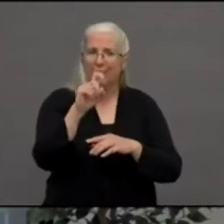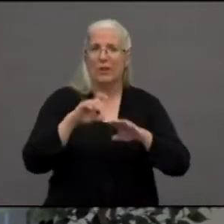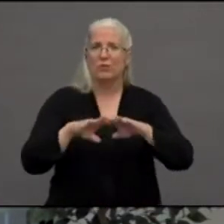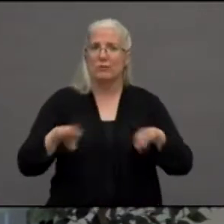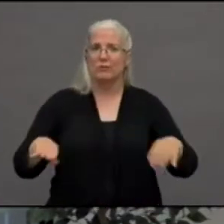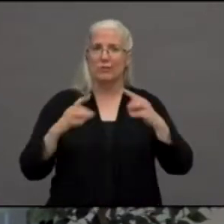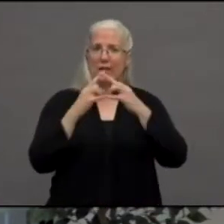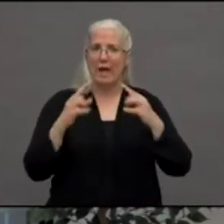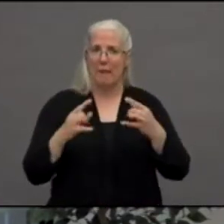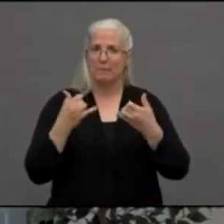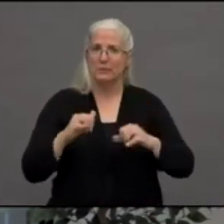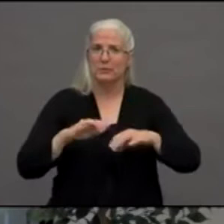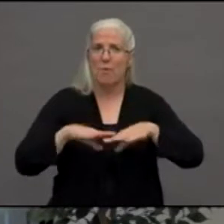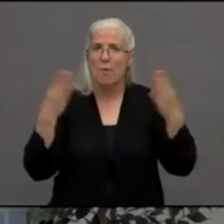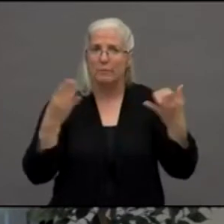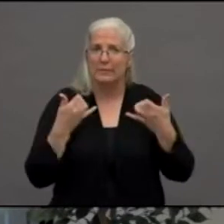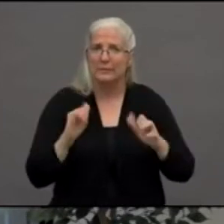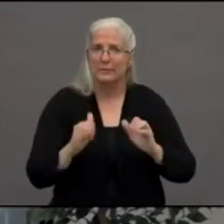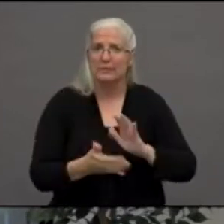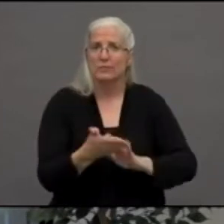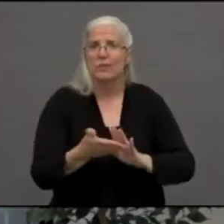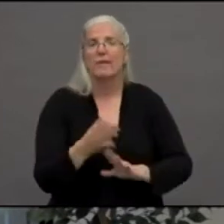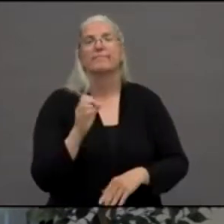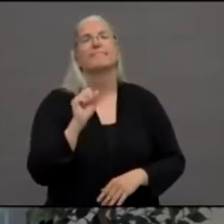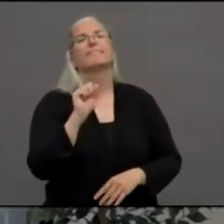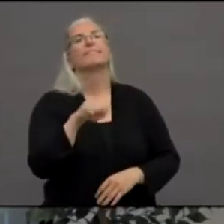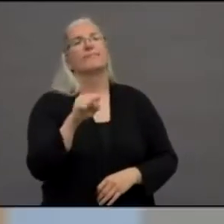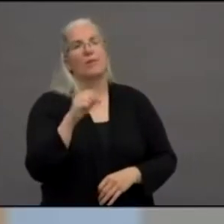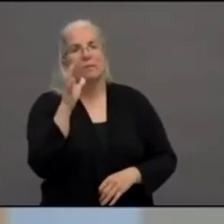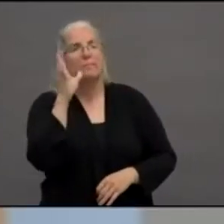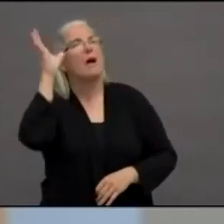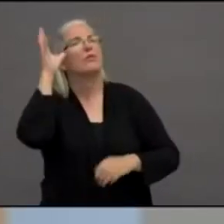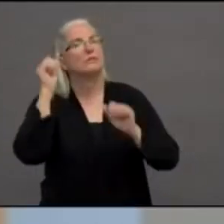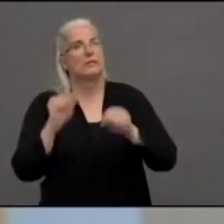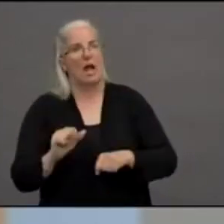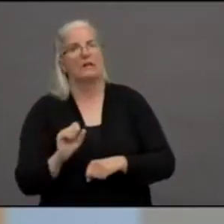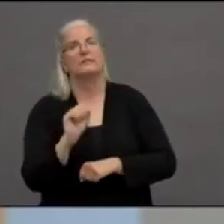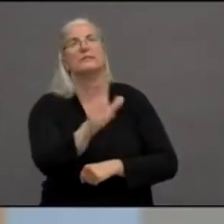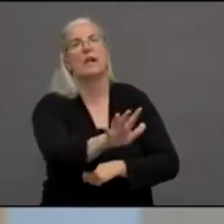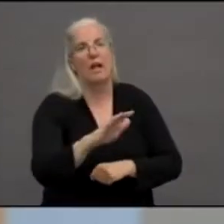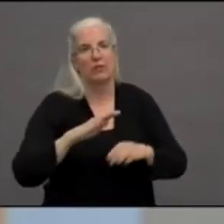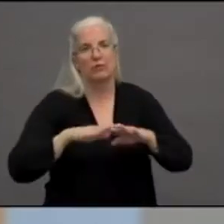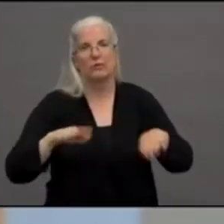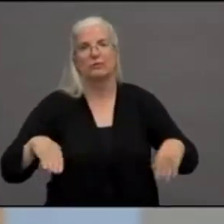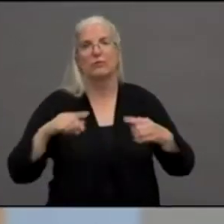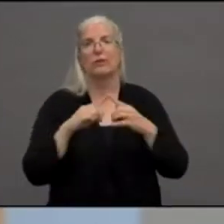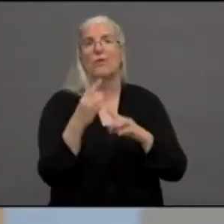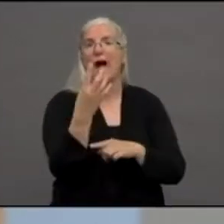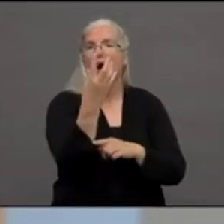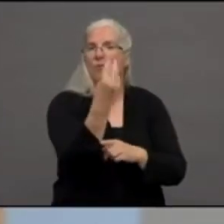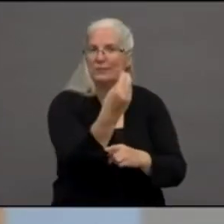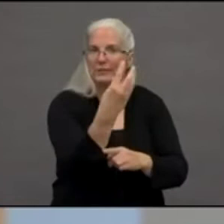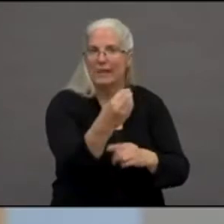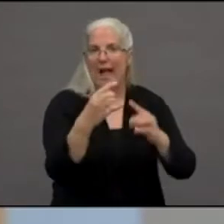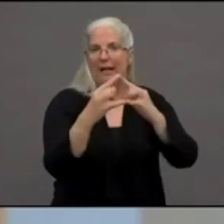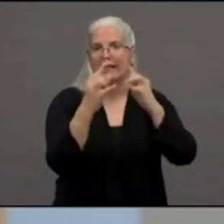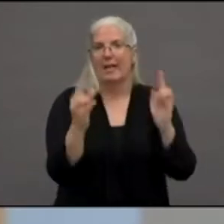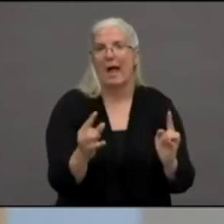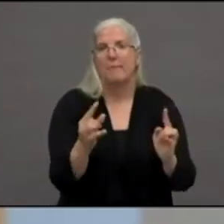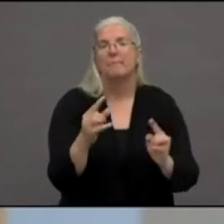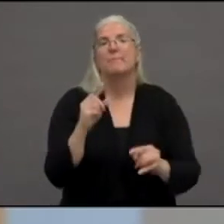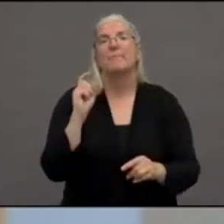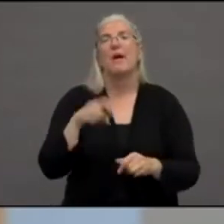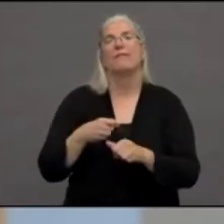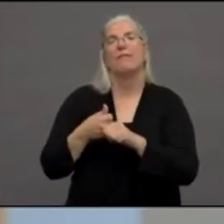continue to send their kids to camp, especially those camps that are outdoors. They would still need to continue to follow our guidance that we provided on our